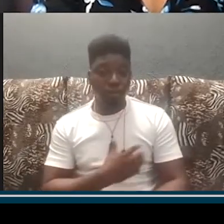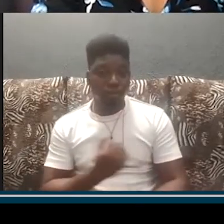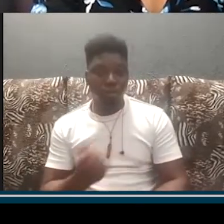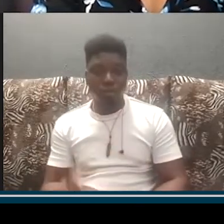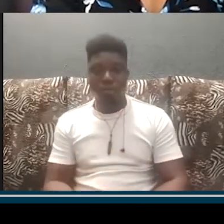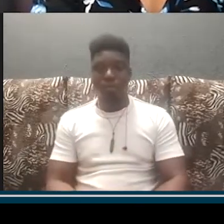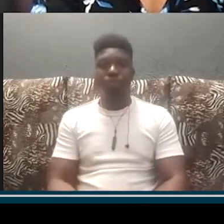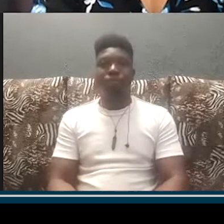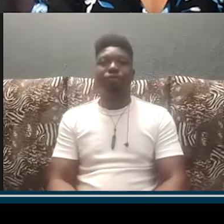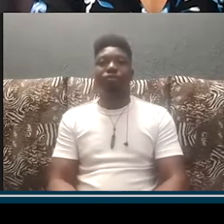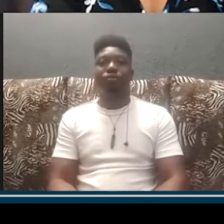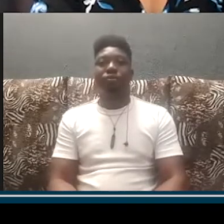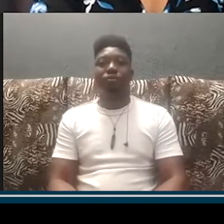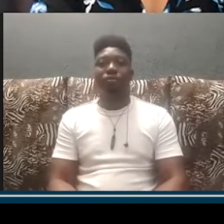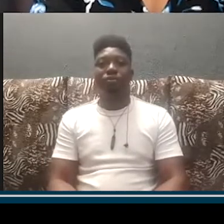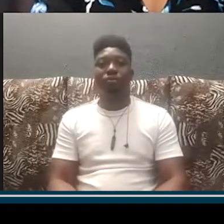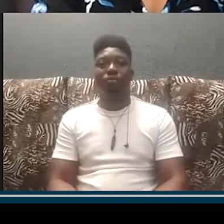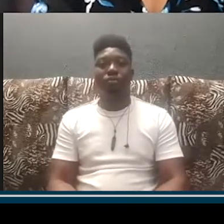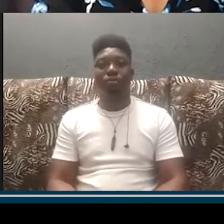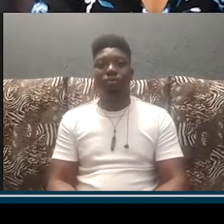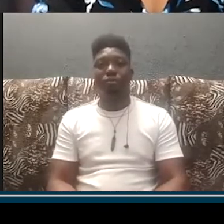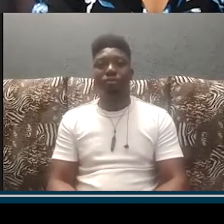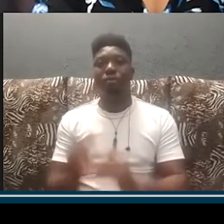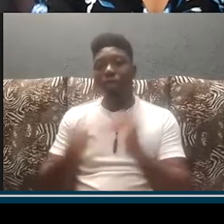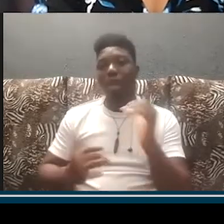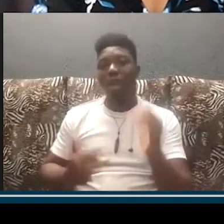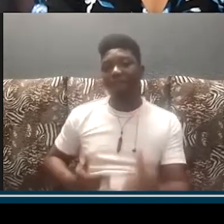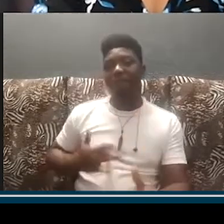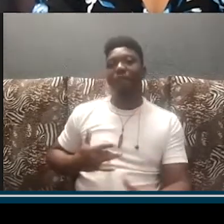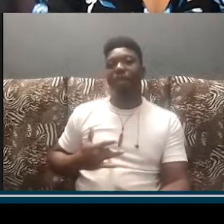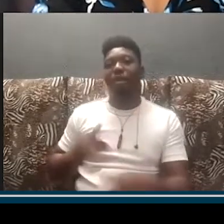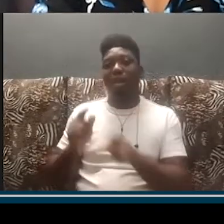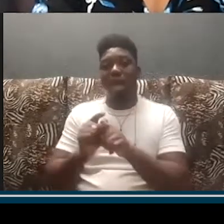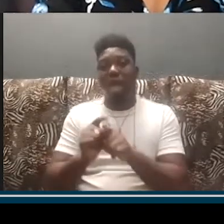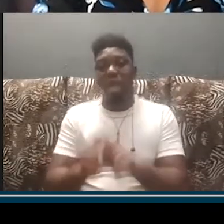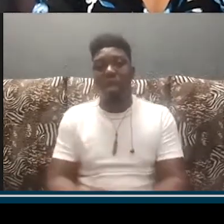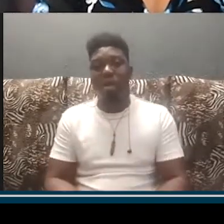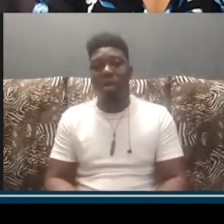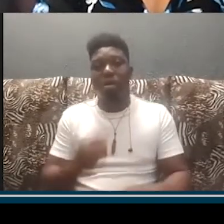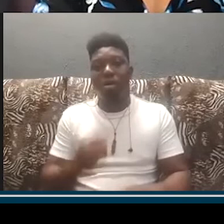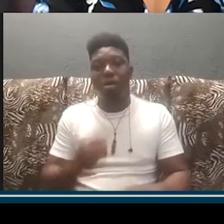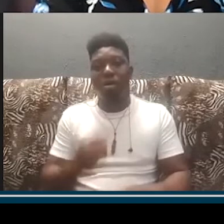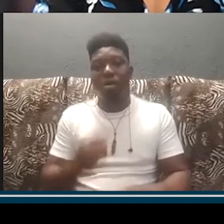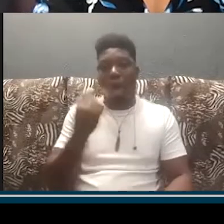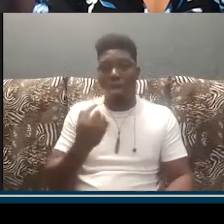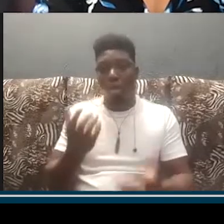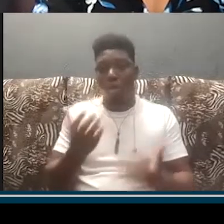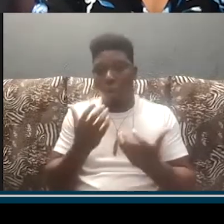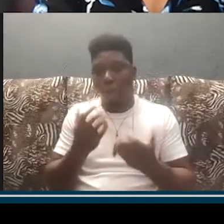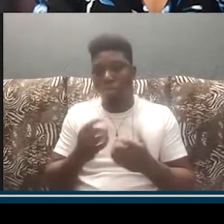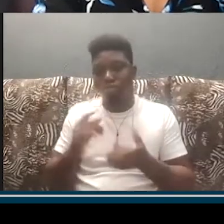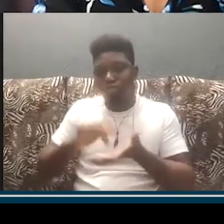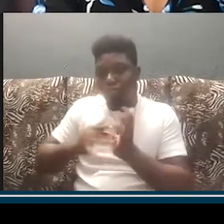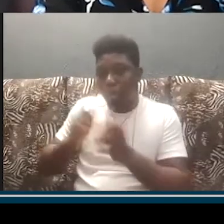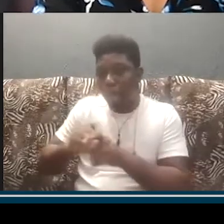But rather than feeling like I always want to be treated like everybody else, I really